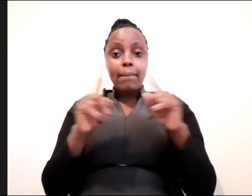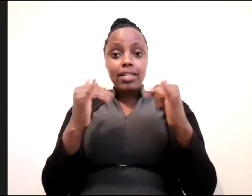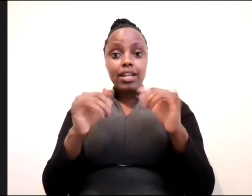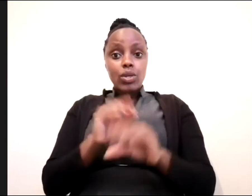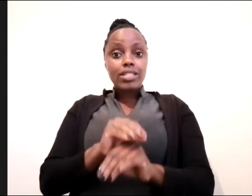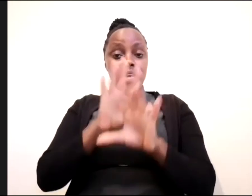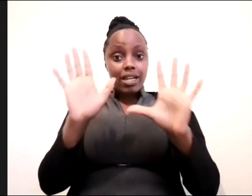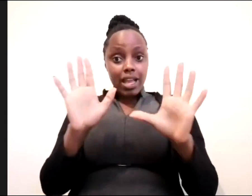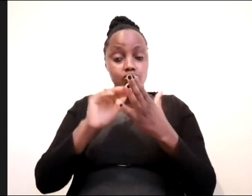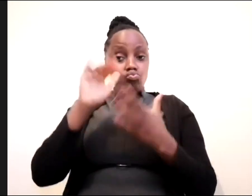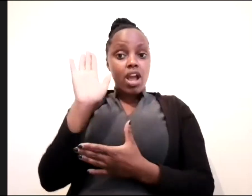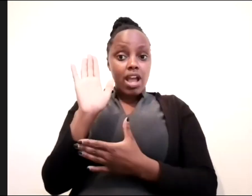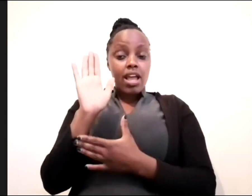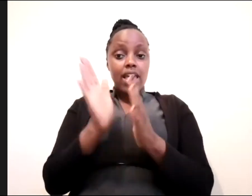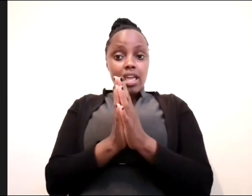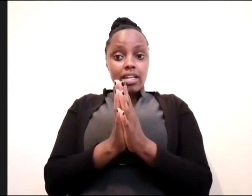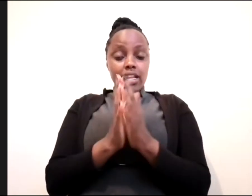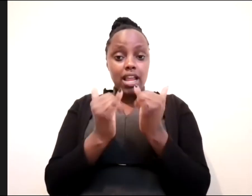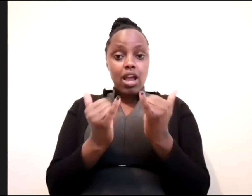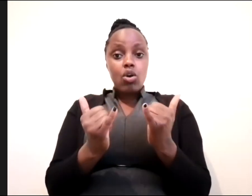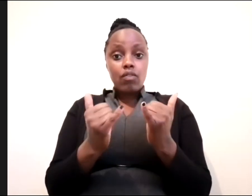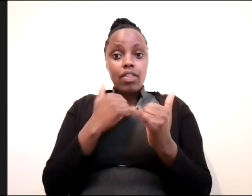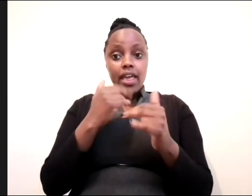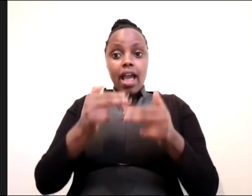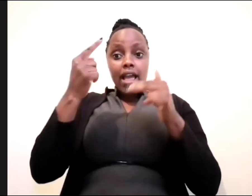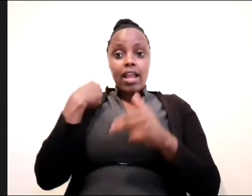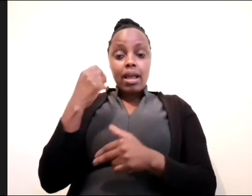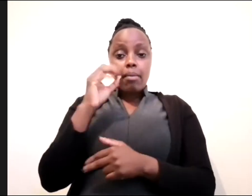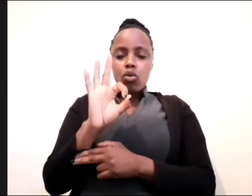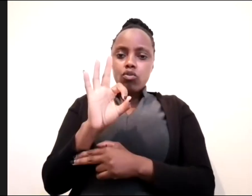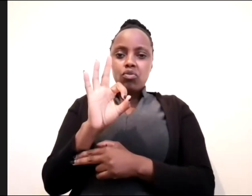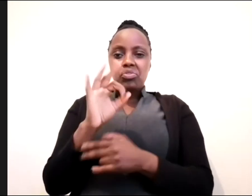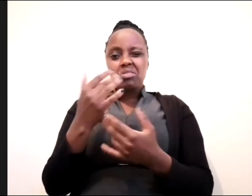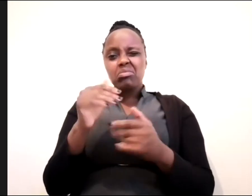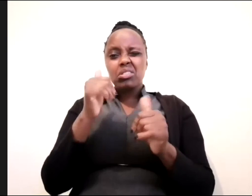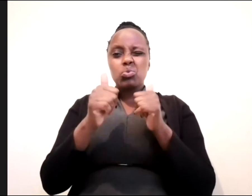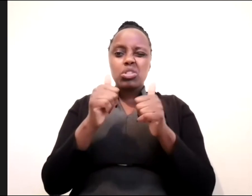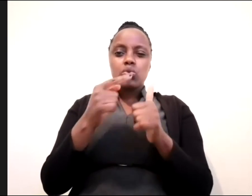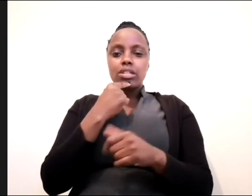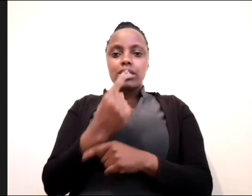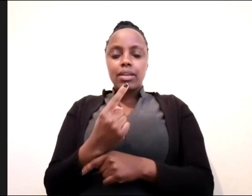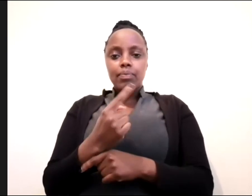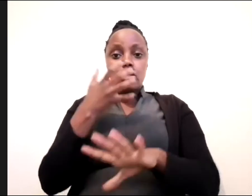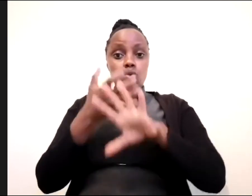you are a high number of members, I would say, difficult it is to when you come